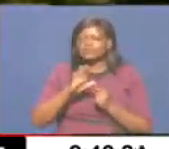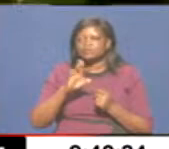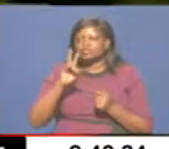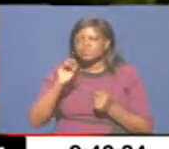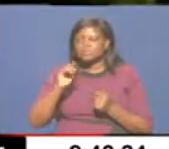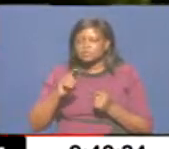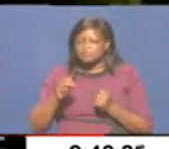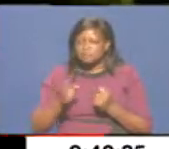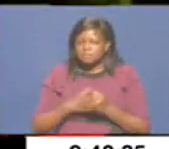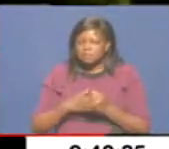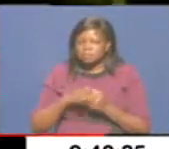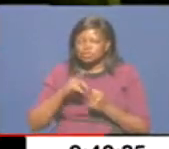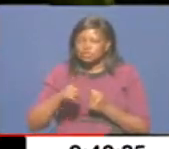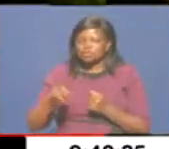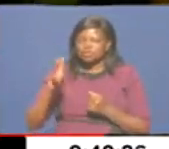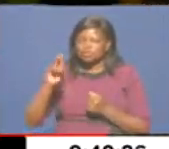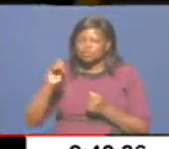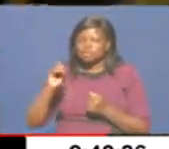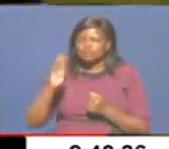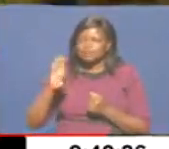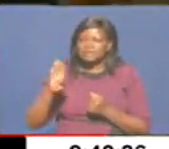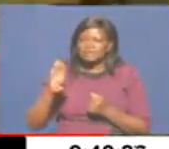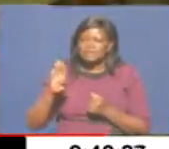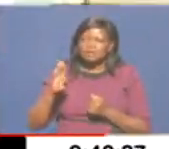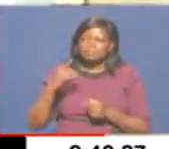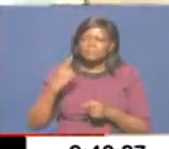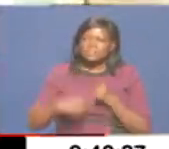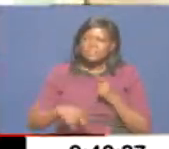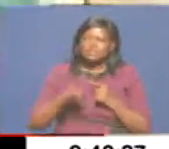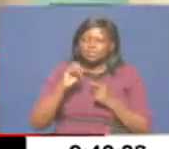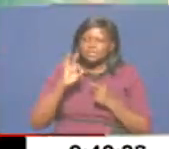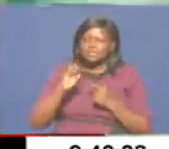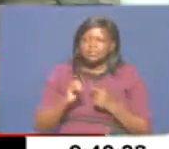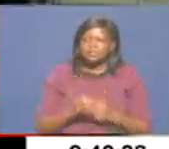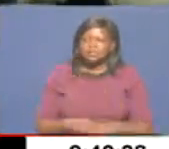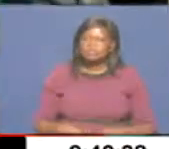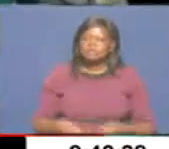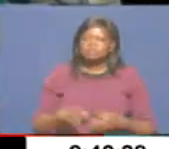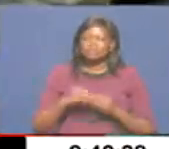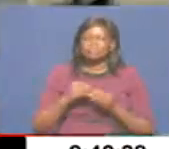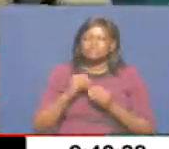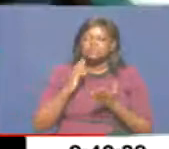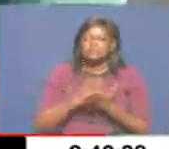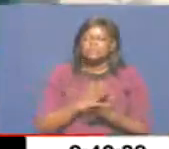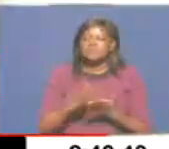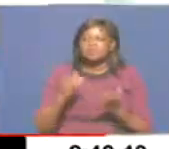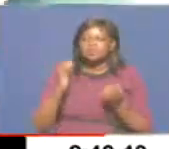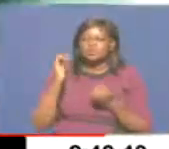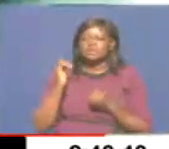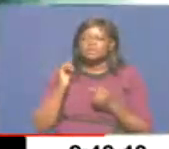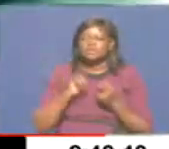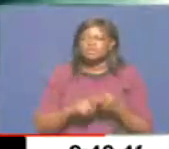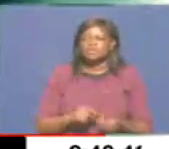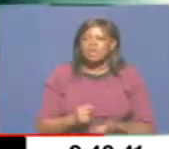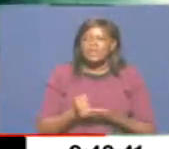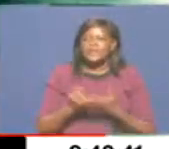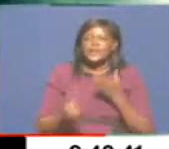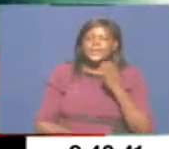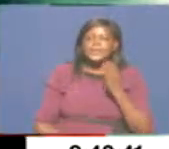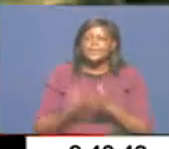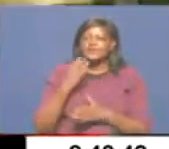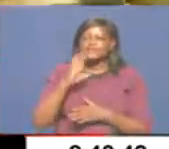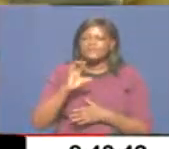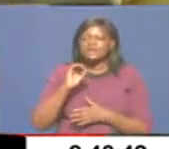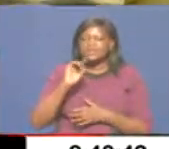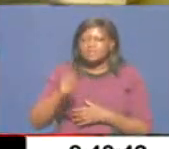2019 to 200 billion shillings by the year 2030. The cotton subsector is also expected to help create